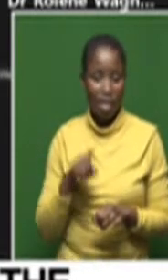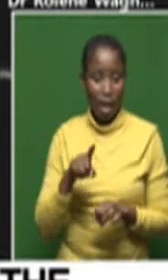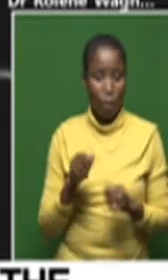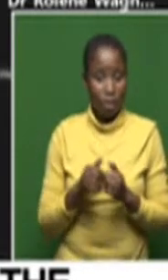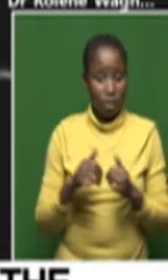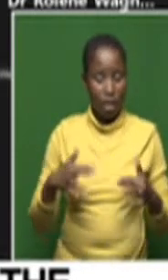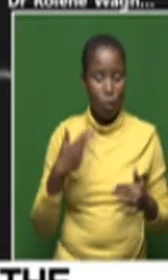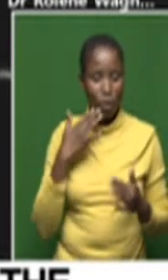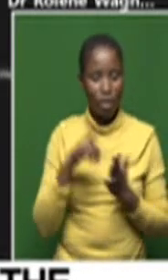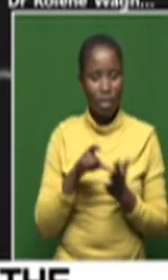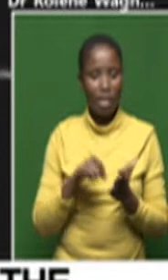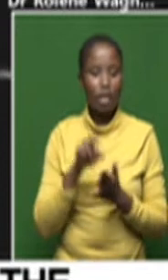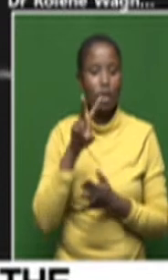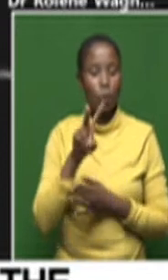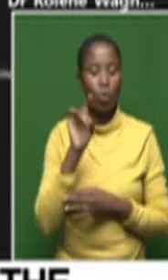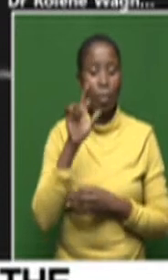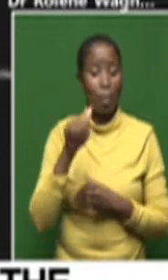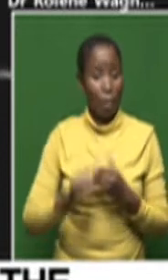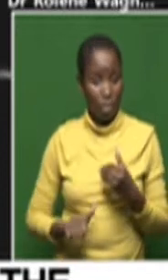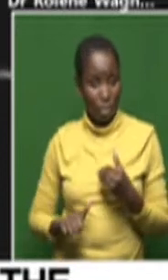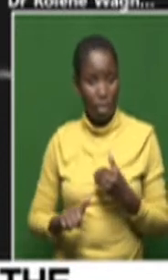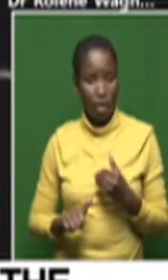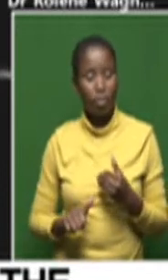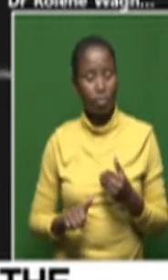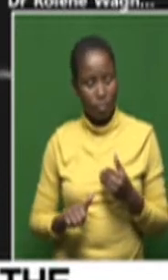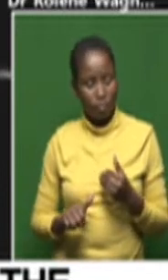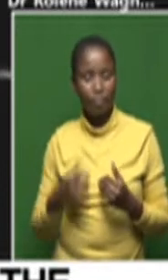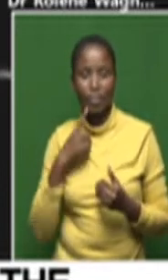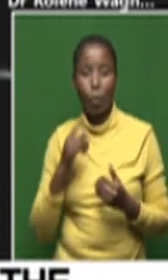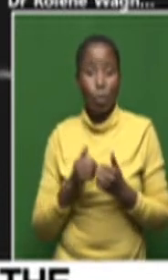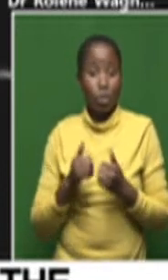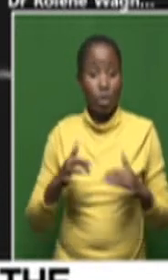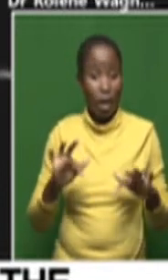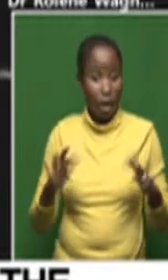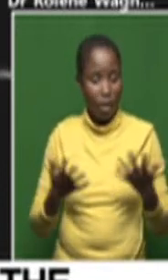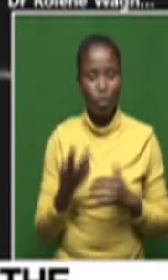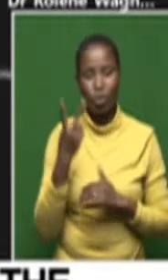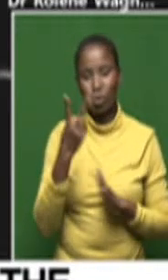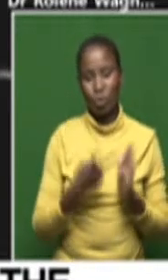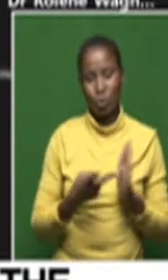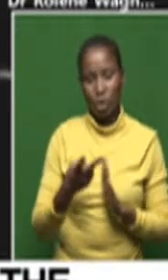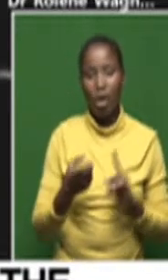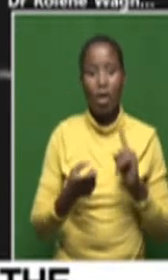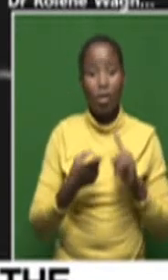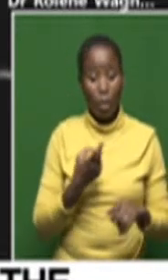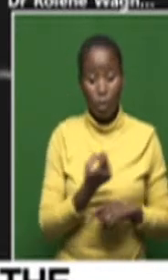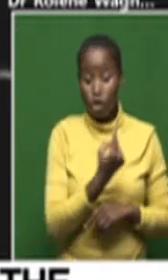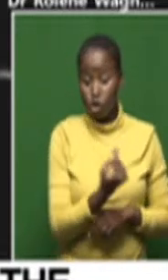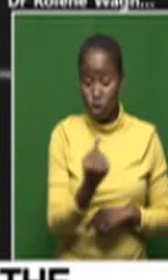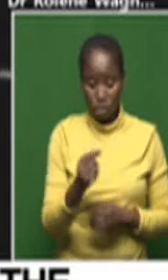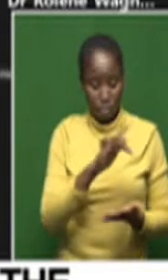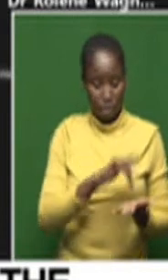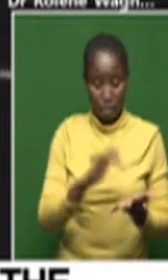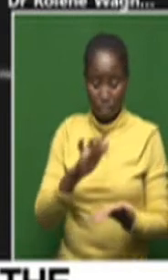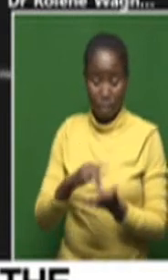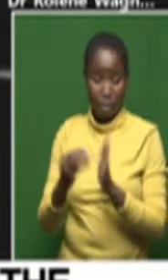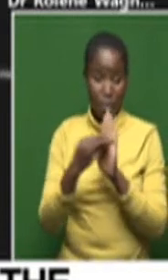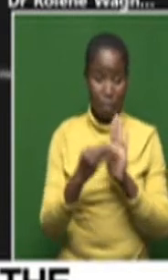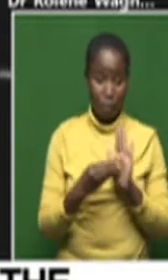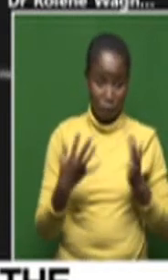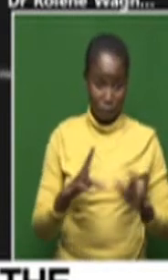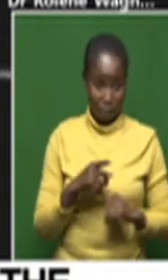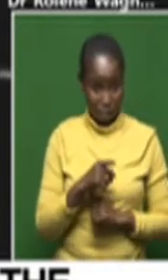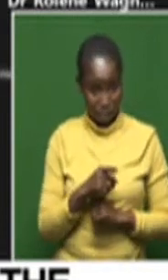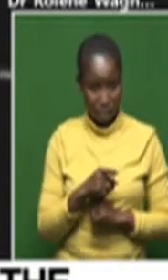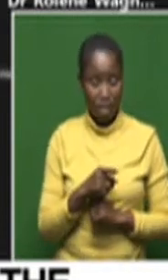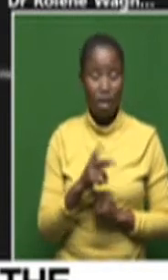on the 2nd of September. We propose that it will stop for 2 weeks at each of the stations listed. We also, given